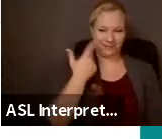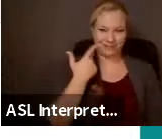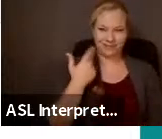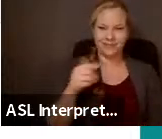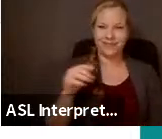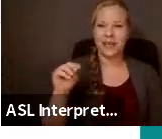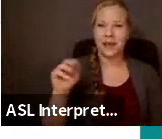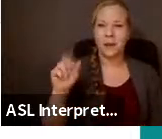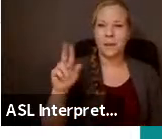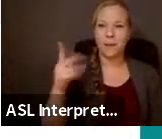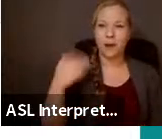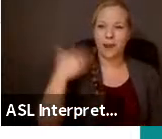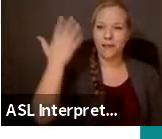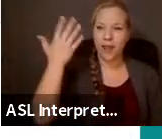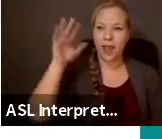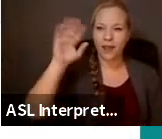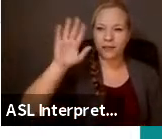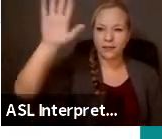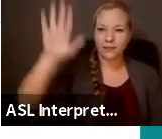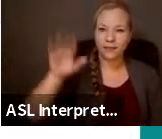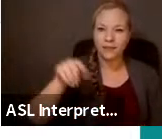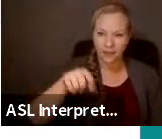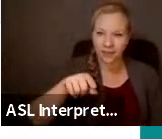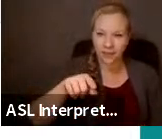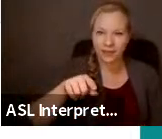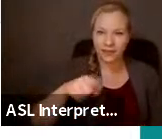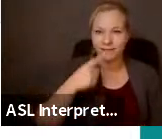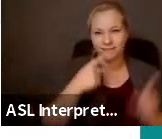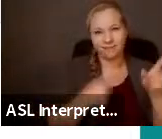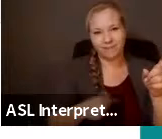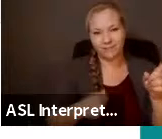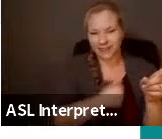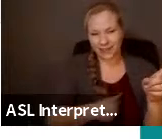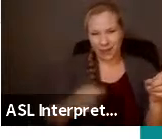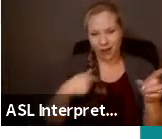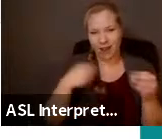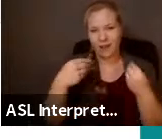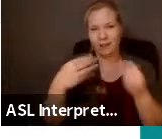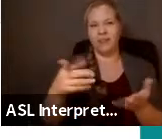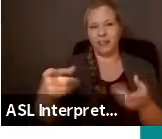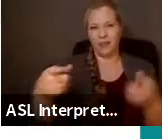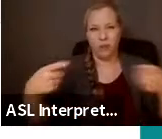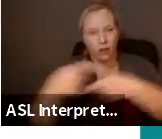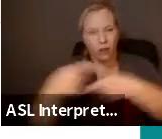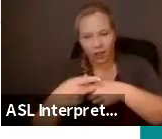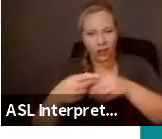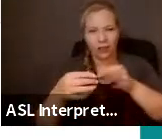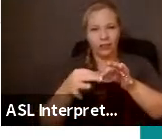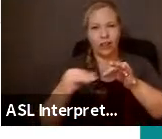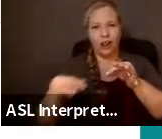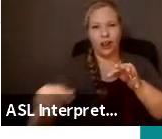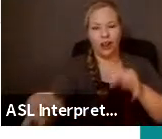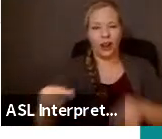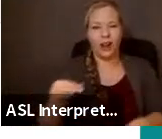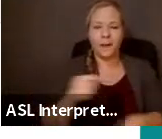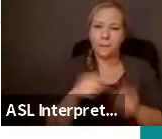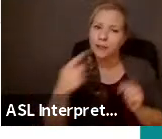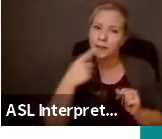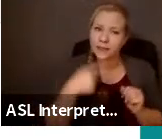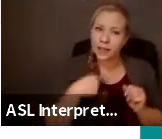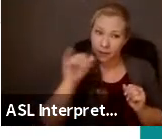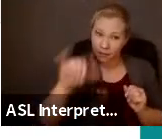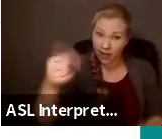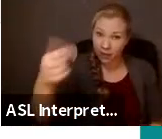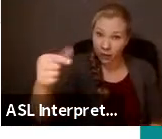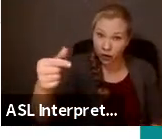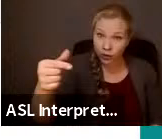Mark's got his hand up again. Go ahead, Mark. Yeah. I'm sorry to stall this again. Derek, can you confirm, so this green path is on the east